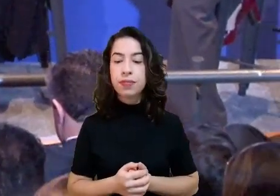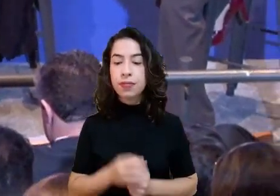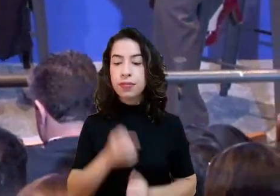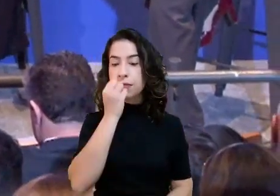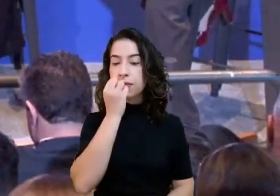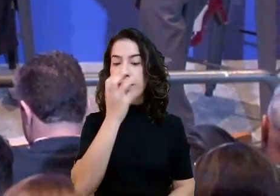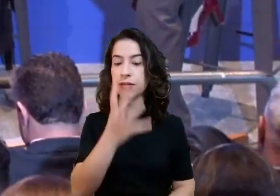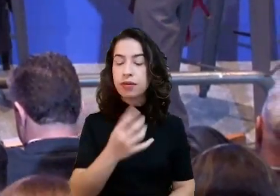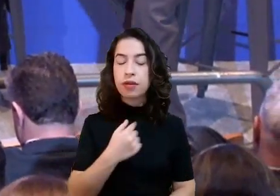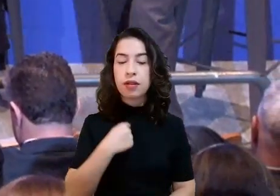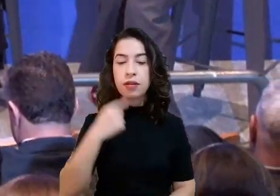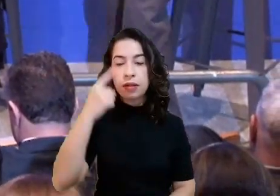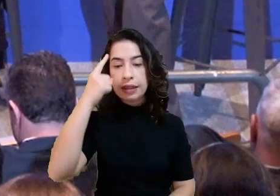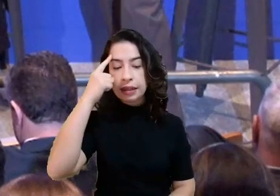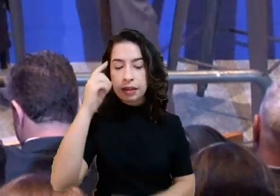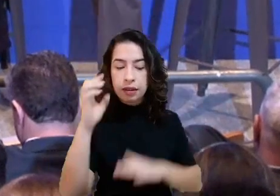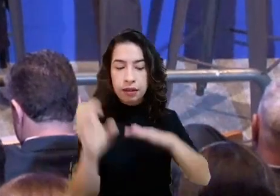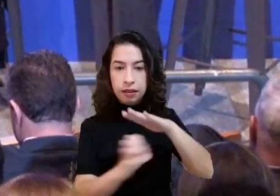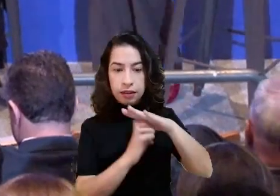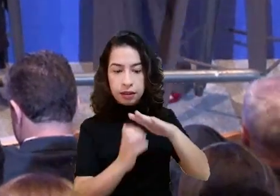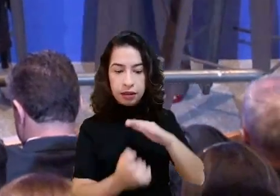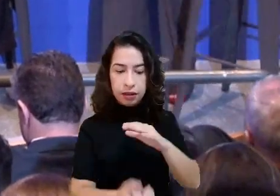I believe startups